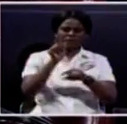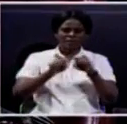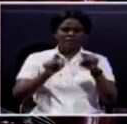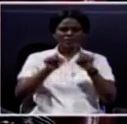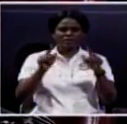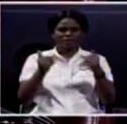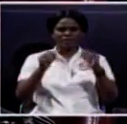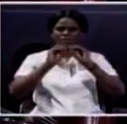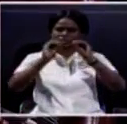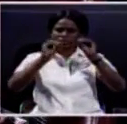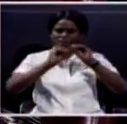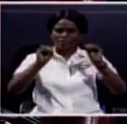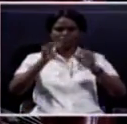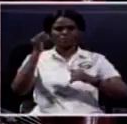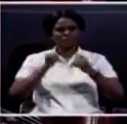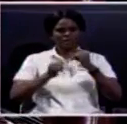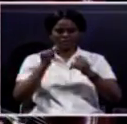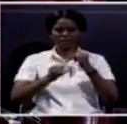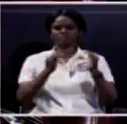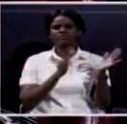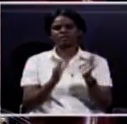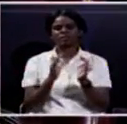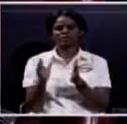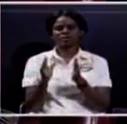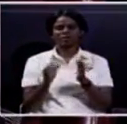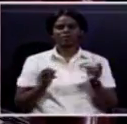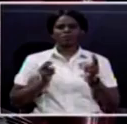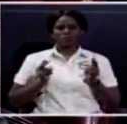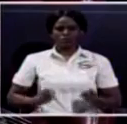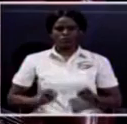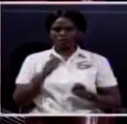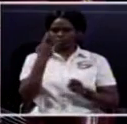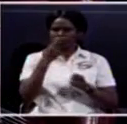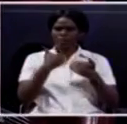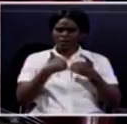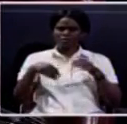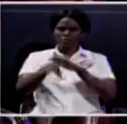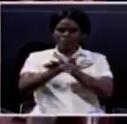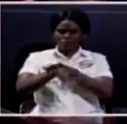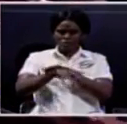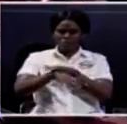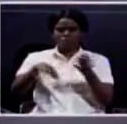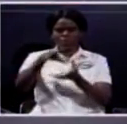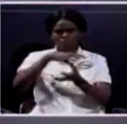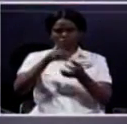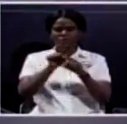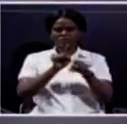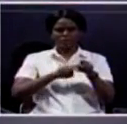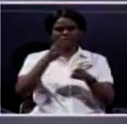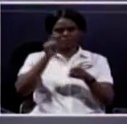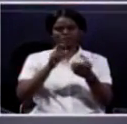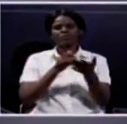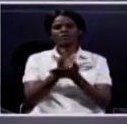became the last option. And these are the men and women who have compromised standards in our schools. And you have to correct that. It is